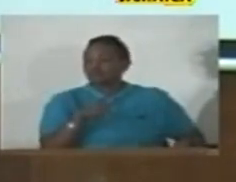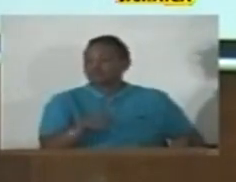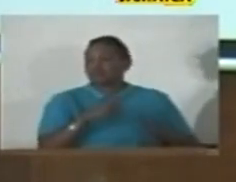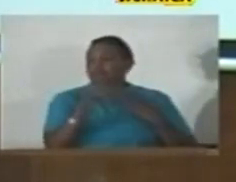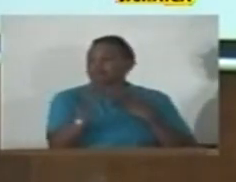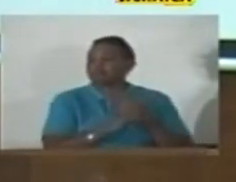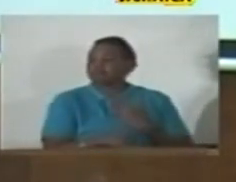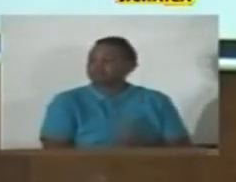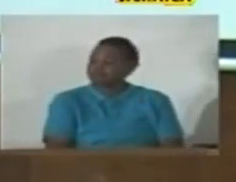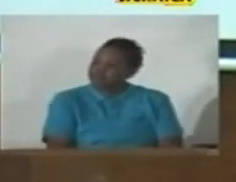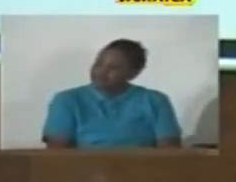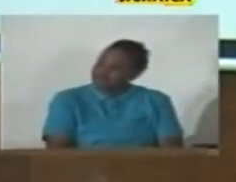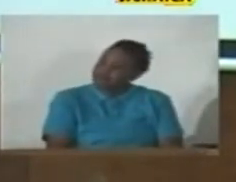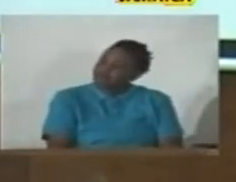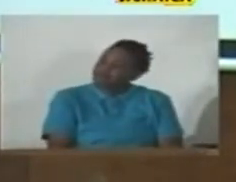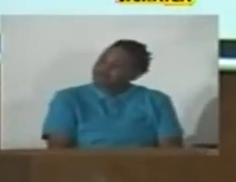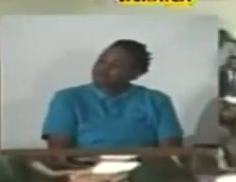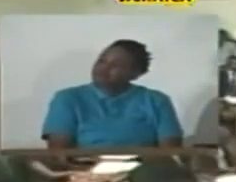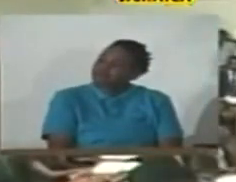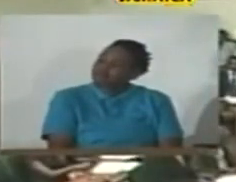project.